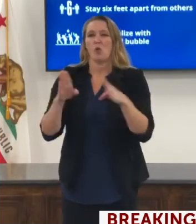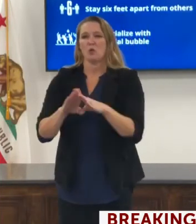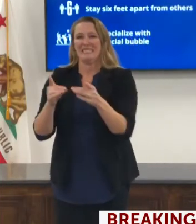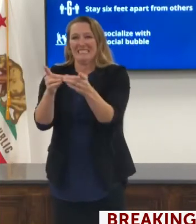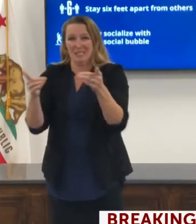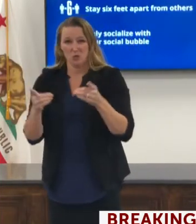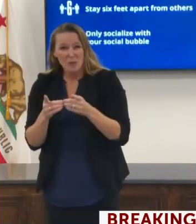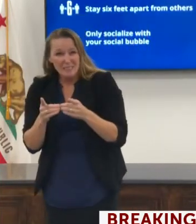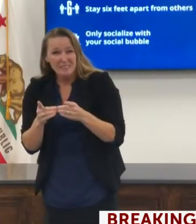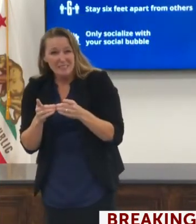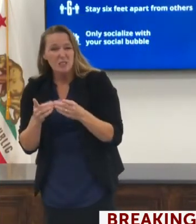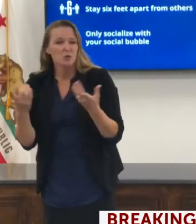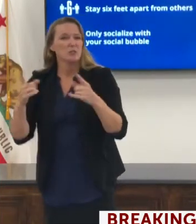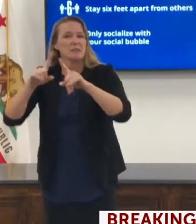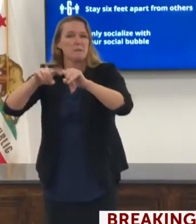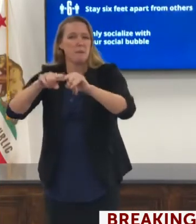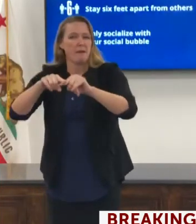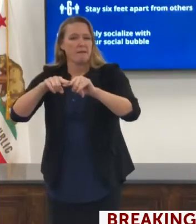point.